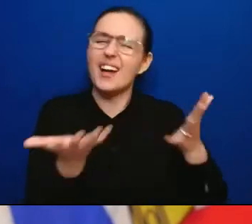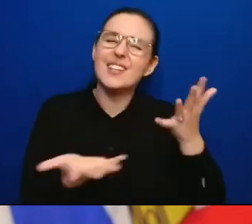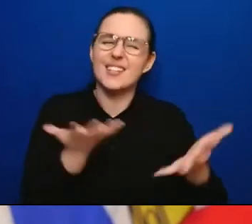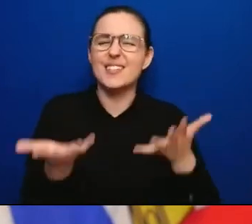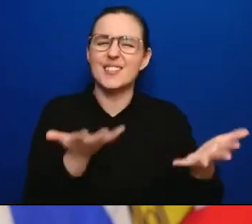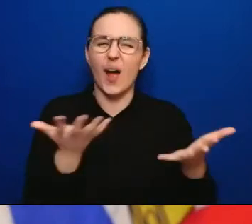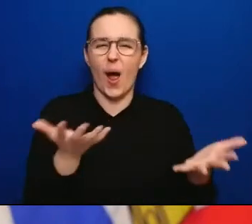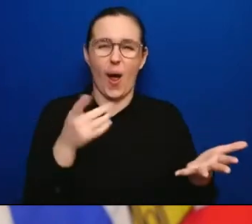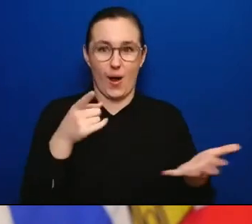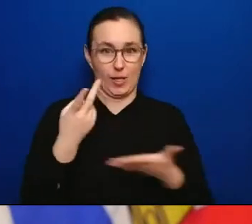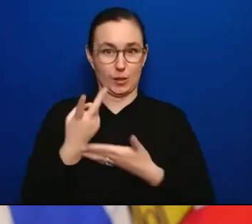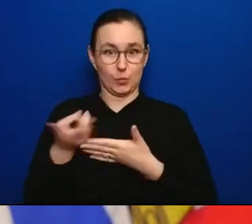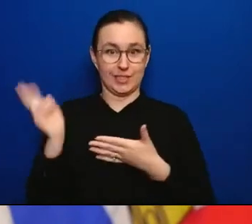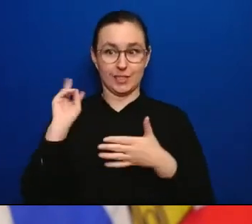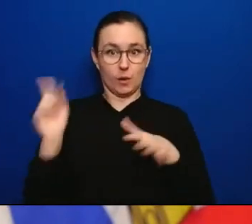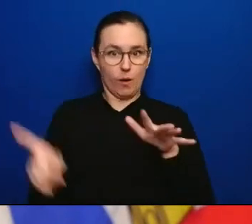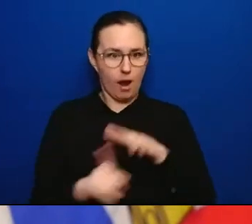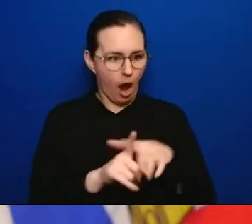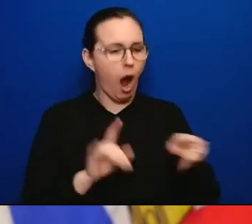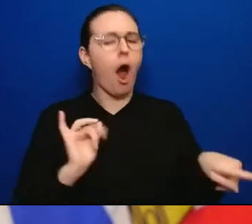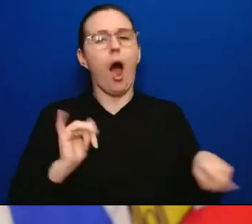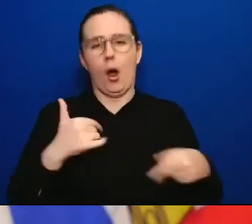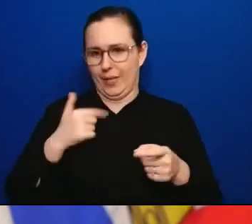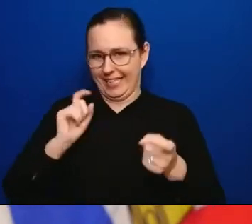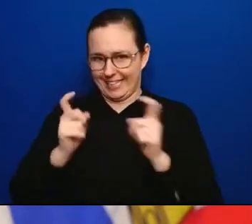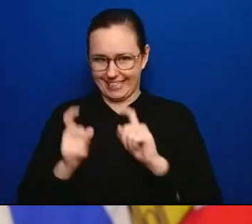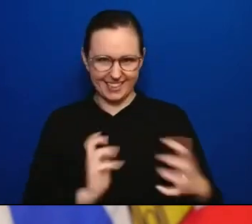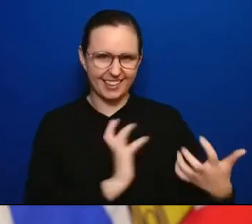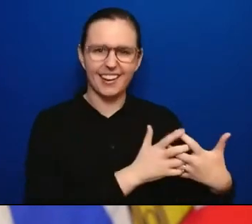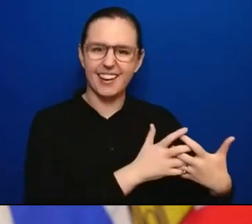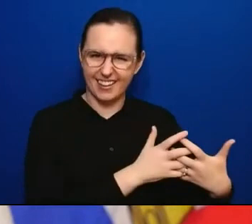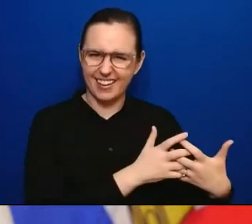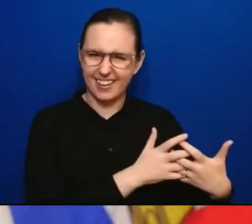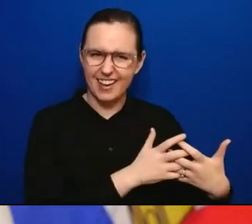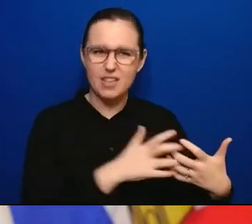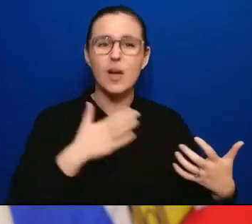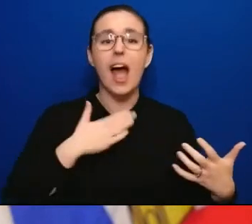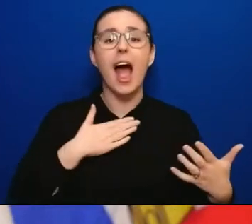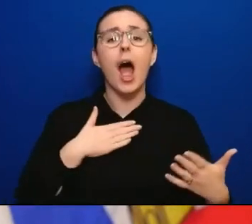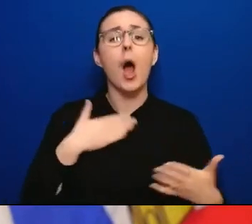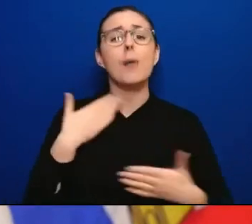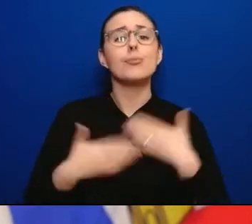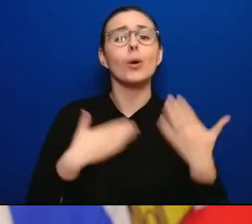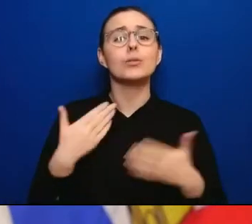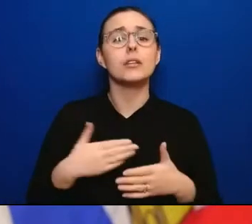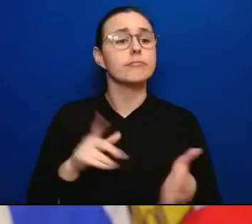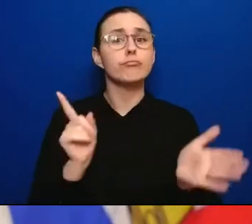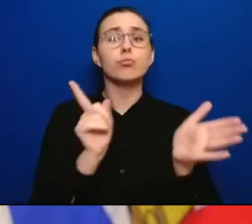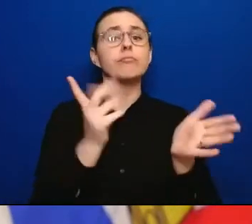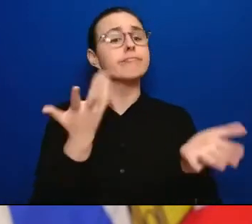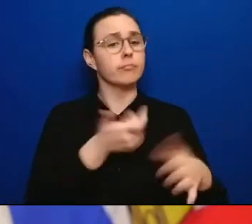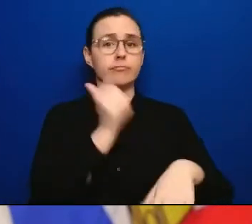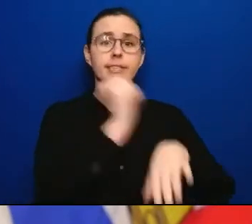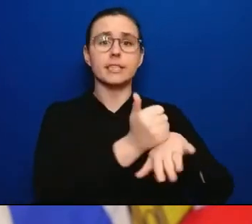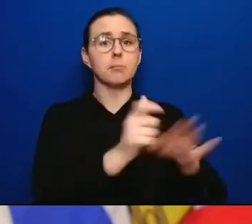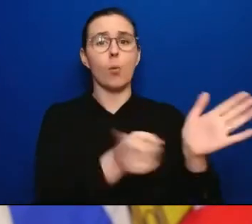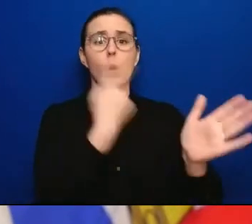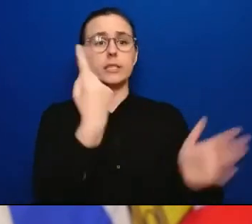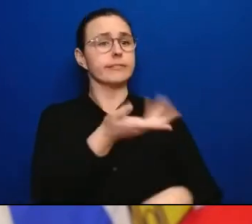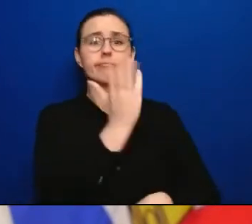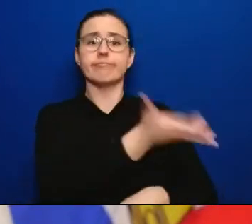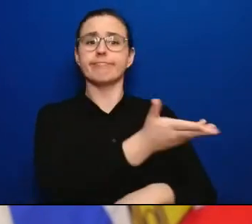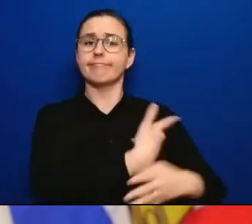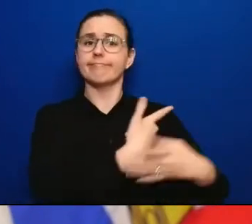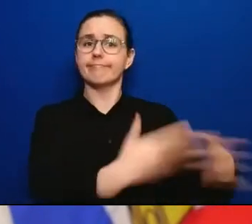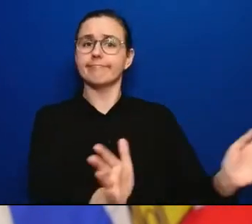when we had revised the orders again. So it is an iterative process and an ongoing process, but we are